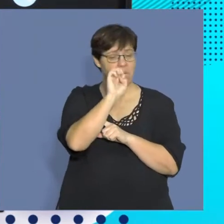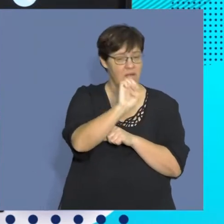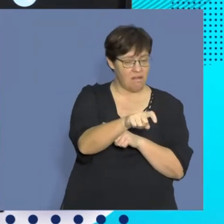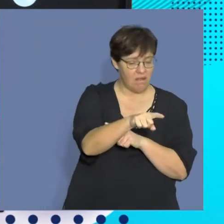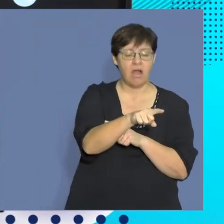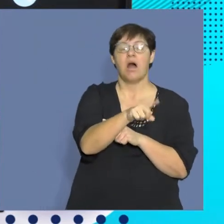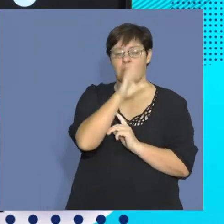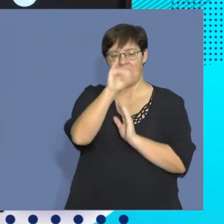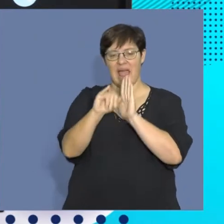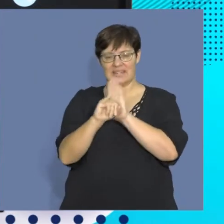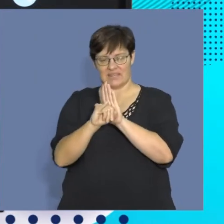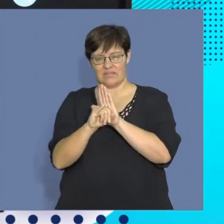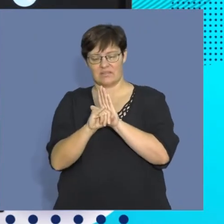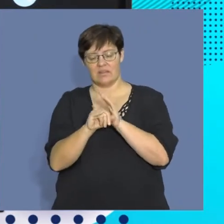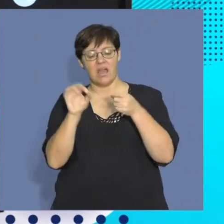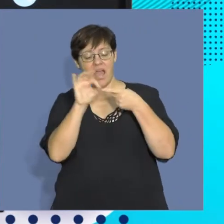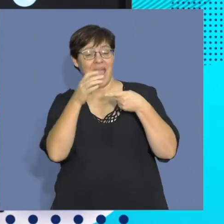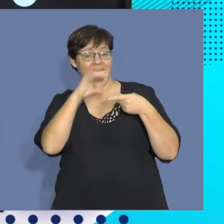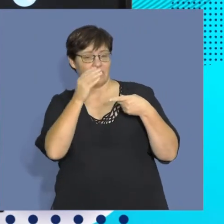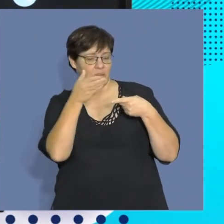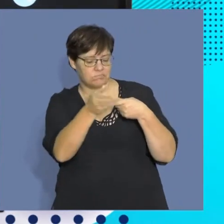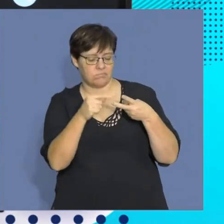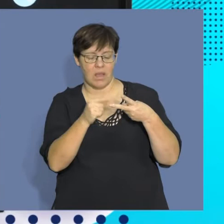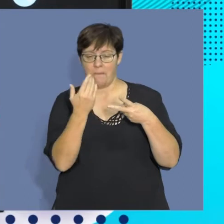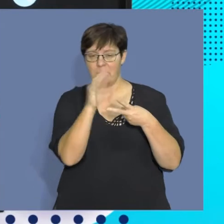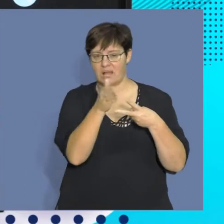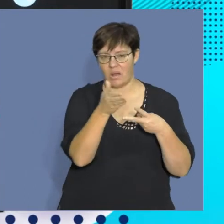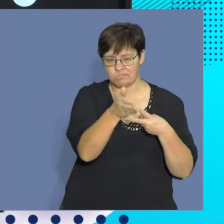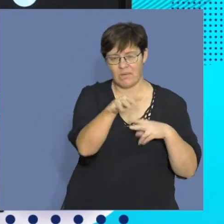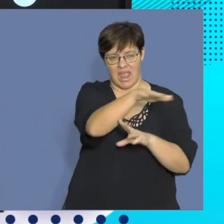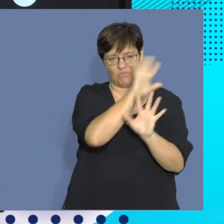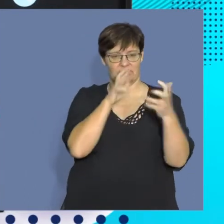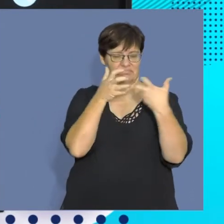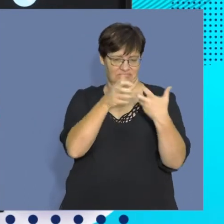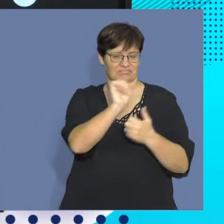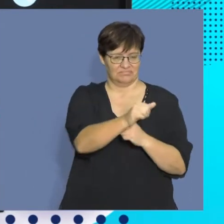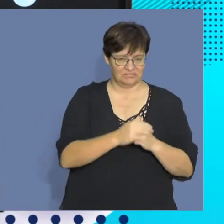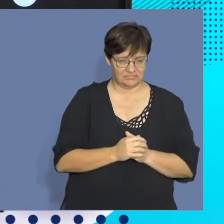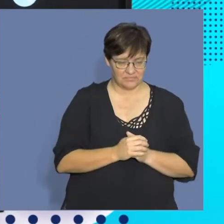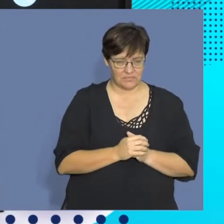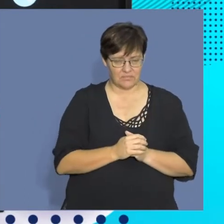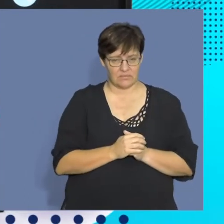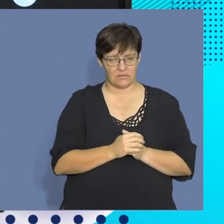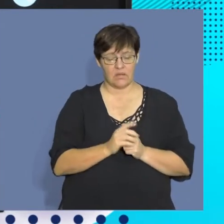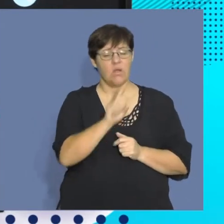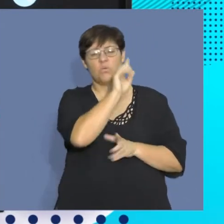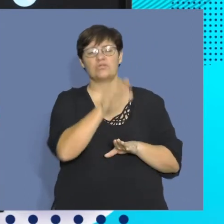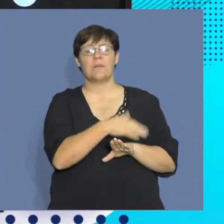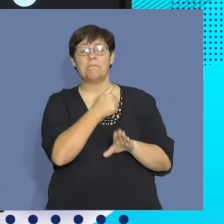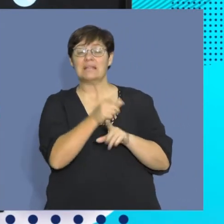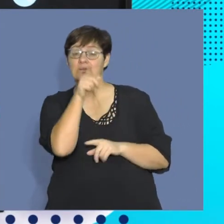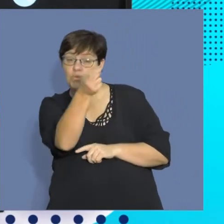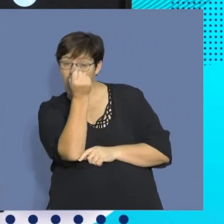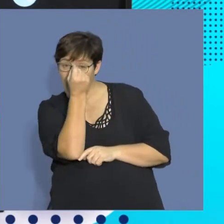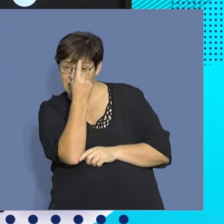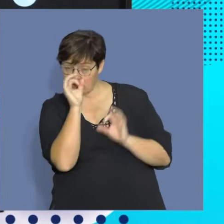to identify the unique species of animals and plants that inhabit these areas. It's often that a question is based on your